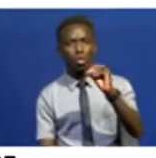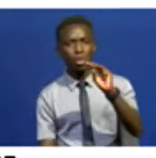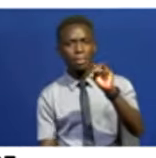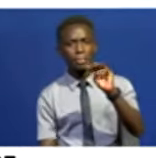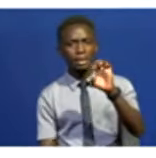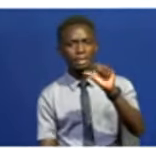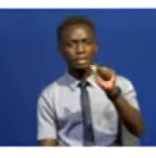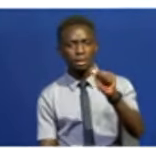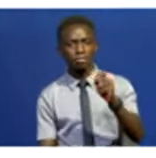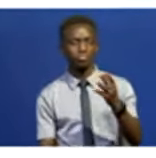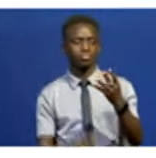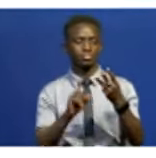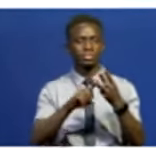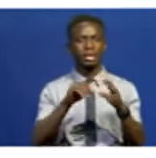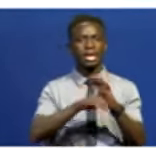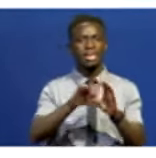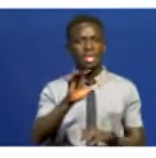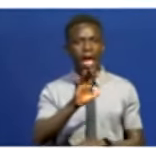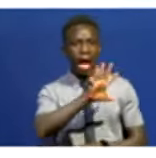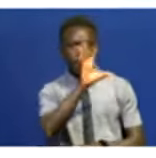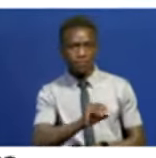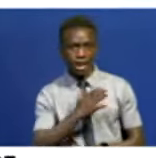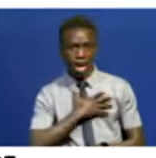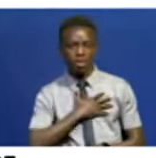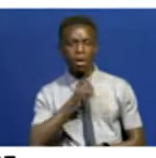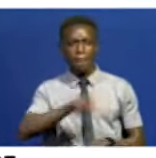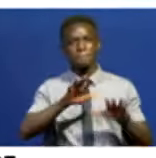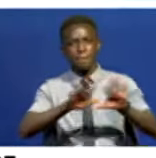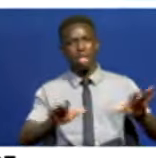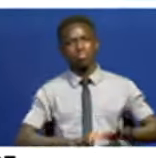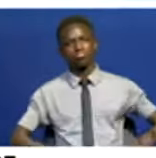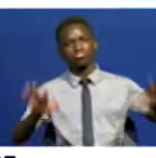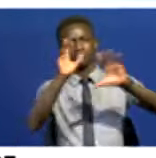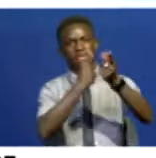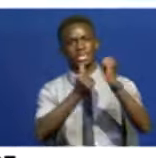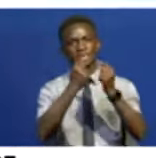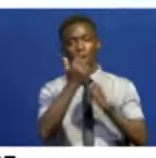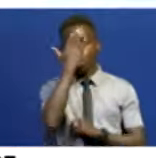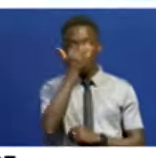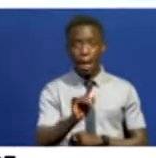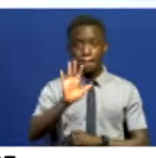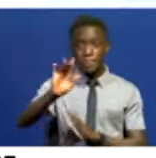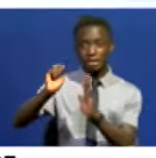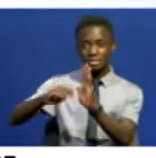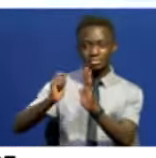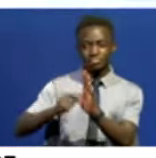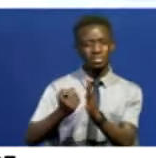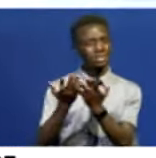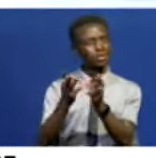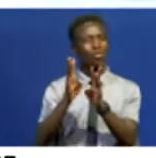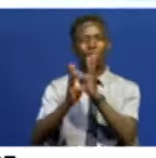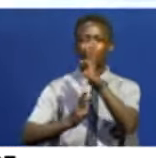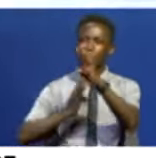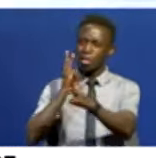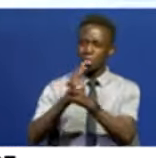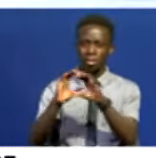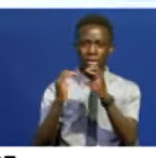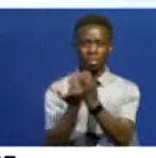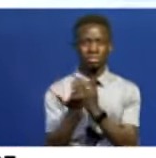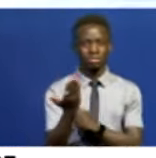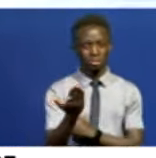a market in our continent, because your facilities are world-class. Your facilities manufacture